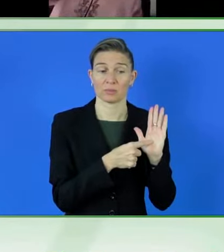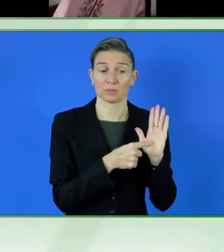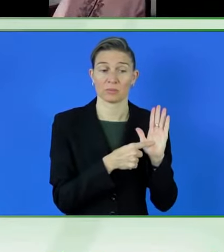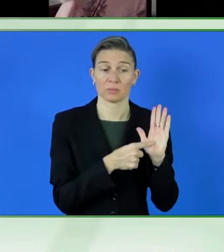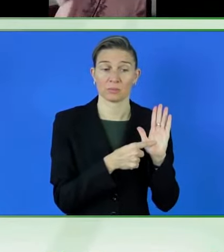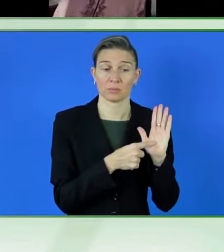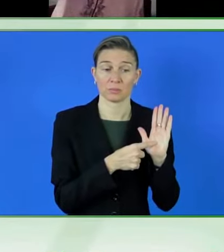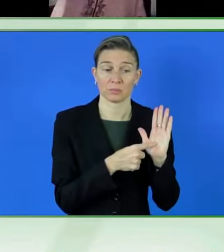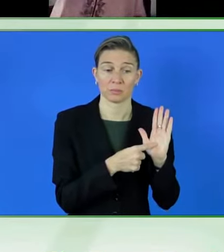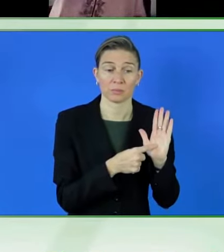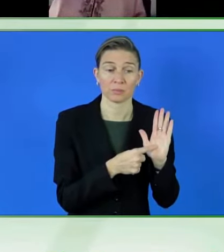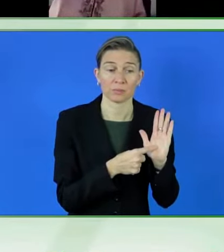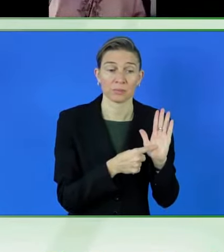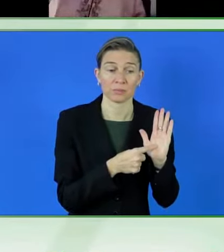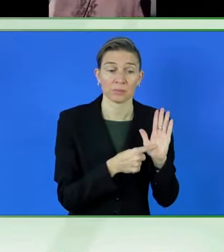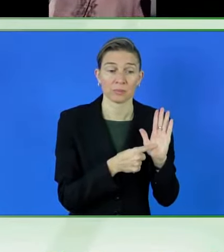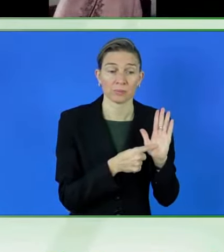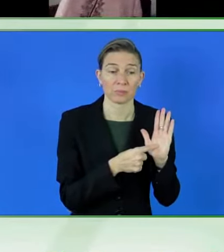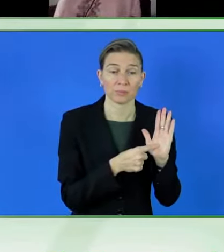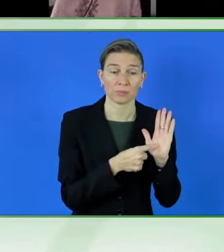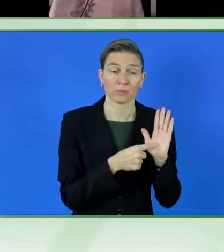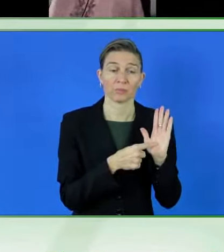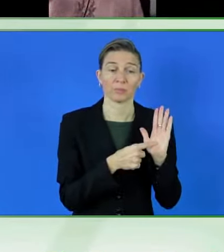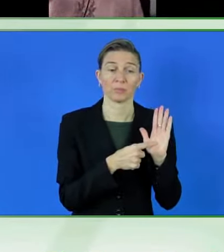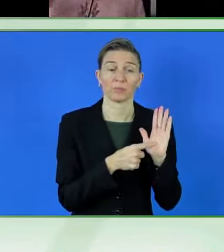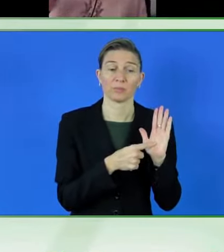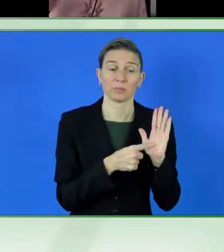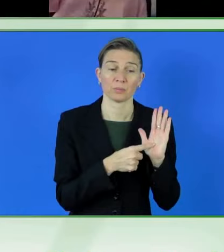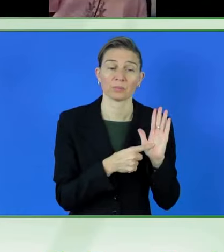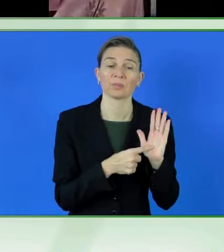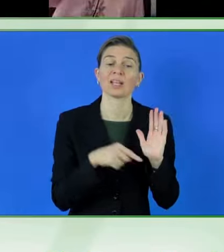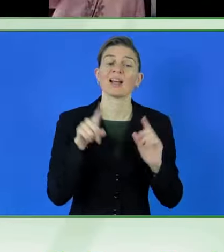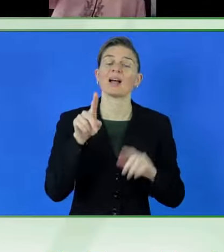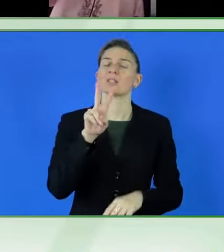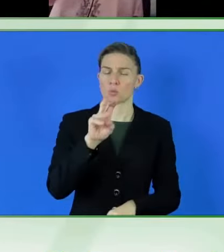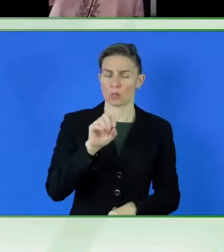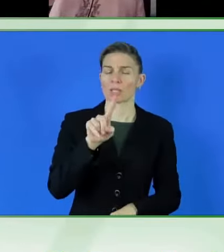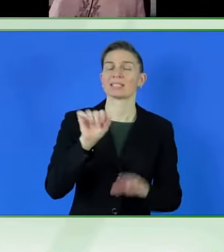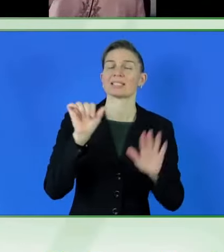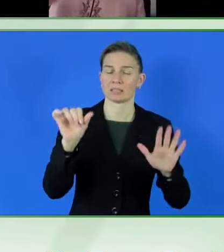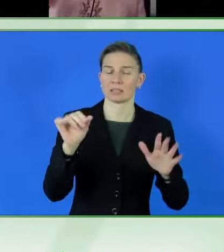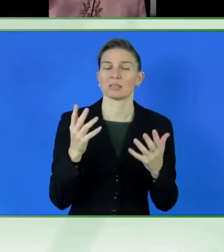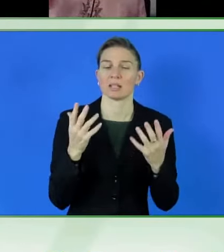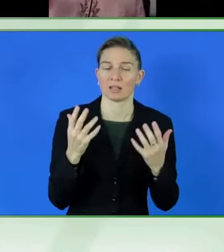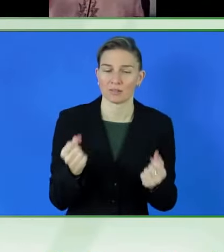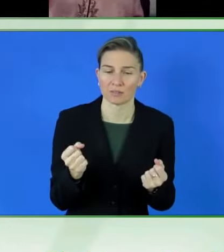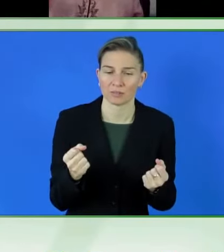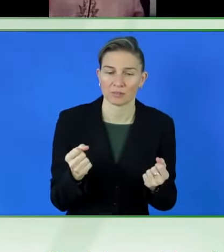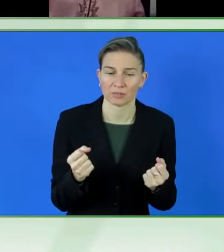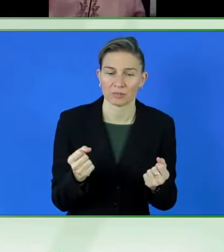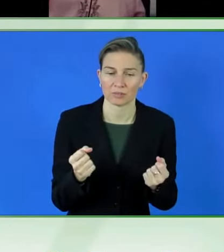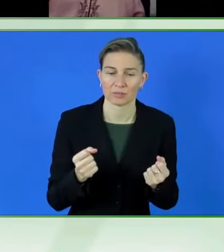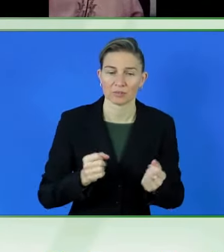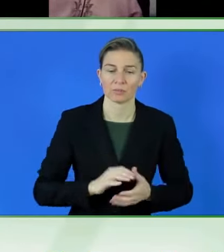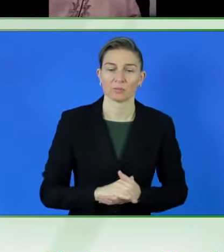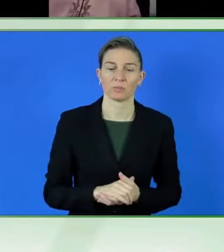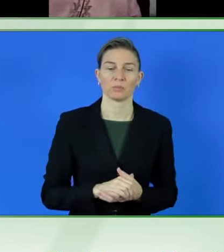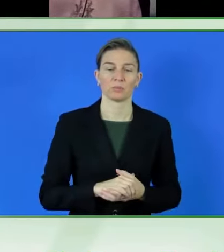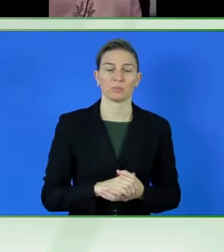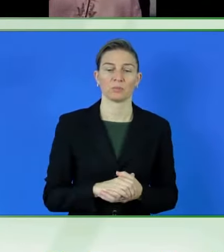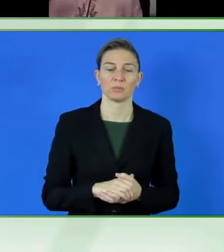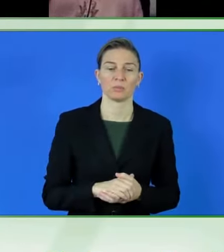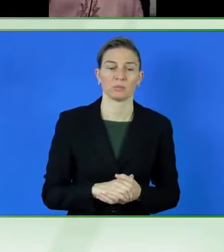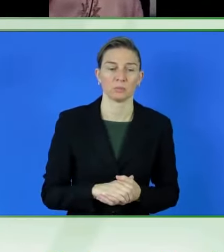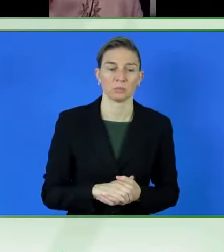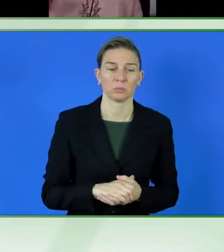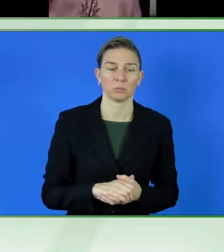Act 2016. It is a law by the Government of India that